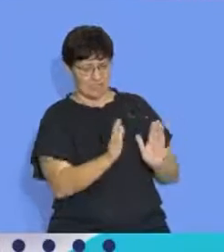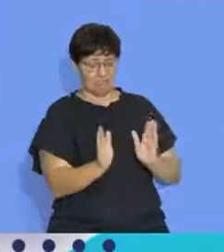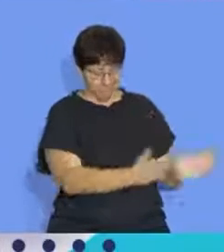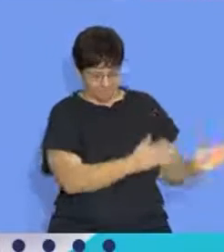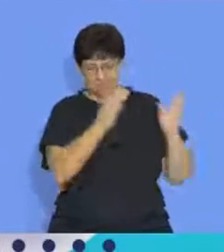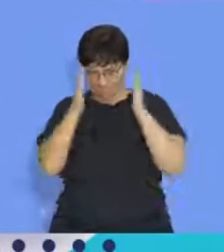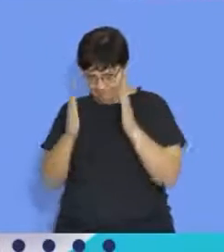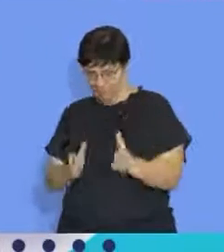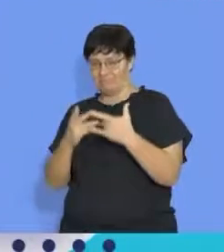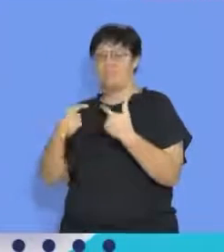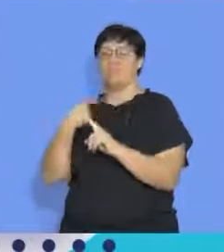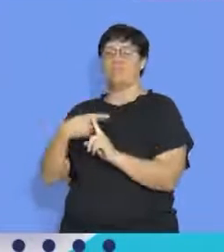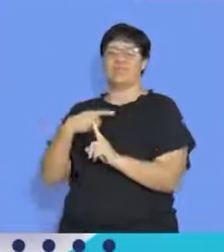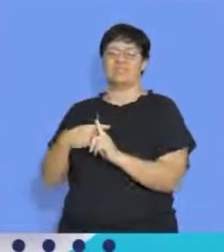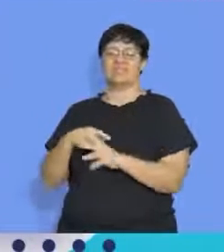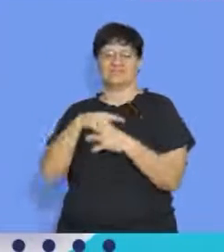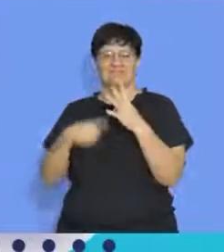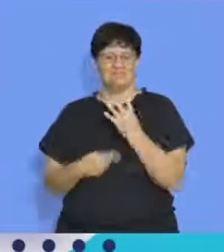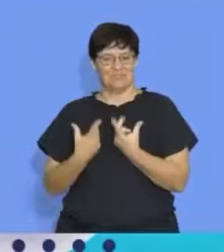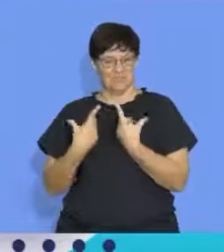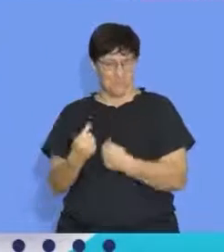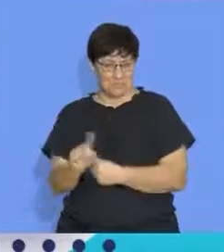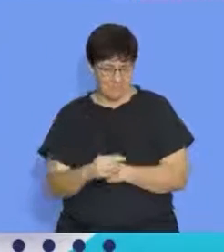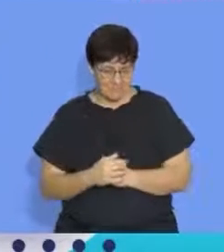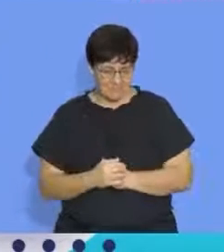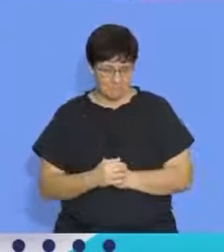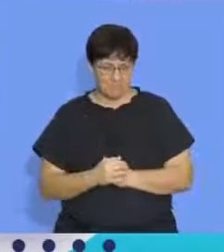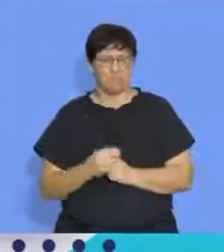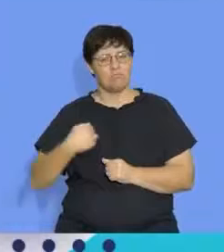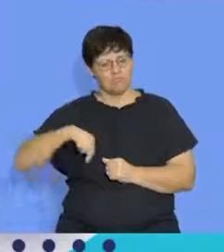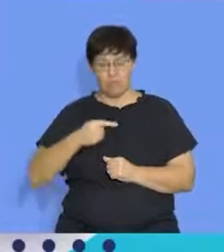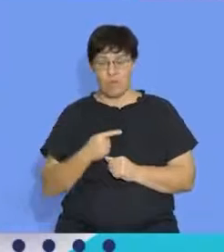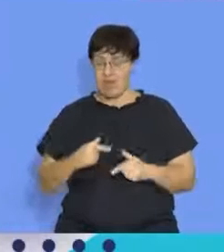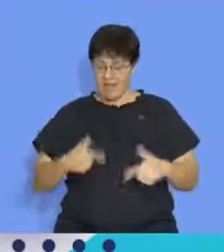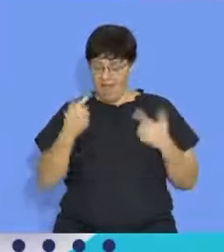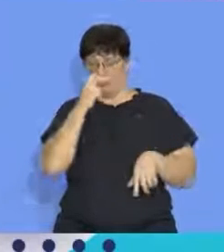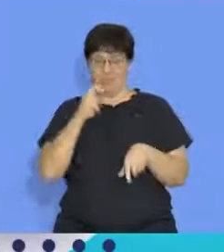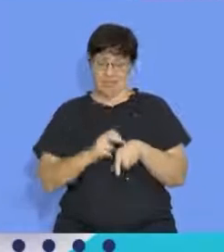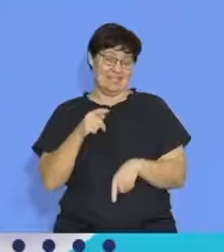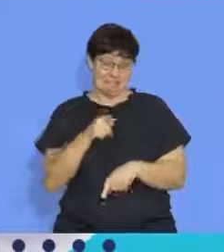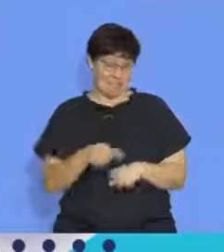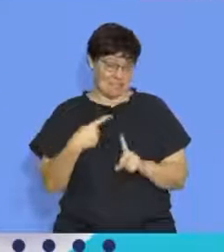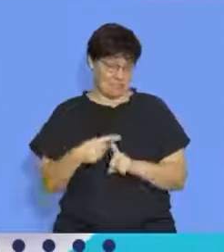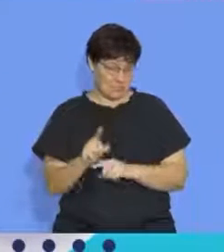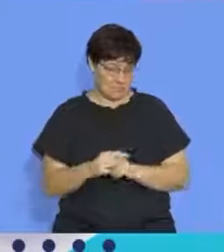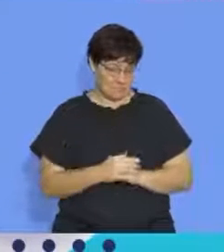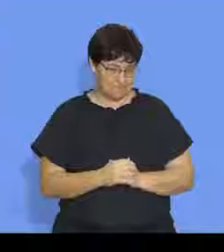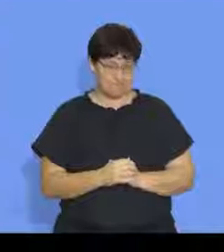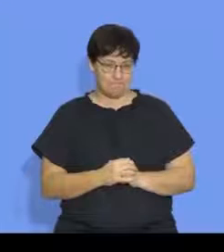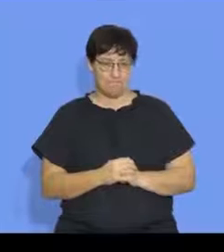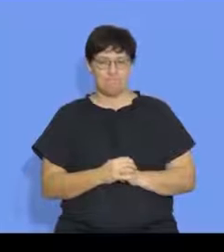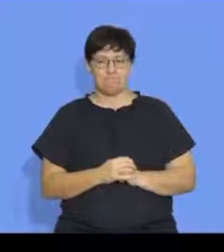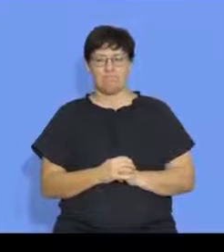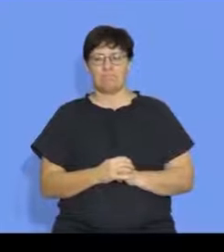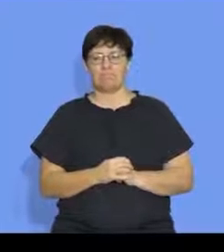at what functions do microorganisms have that we cannot live without. Okay, so let's carry on with that. There